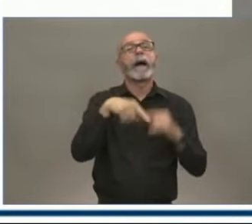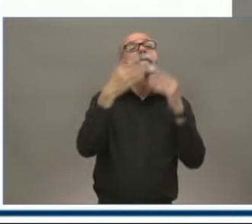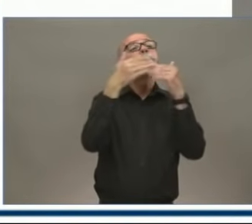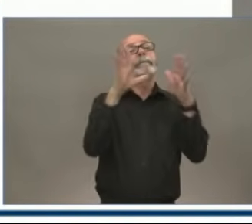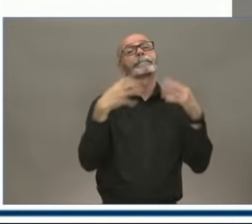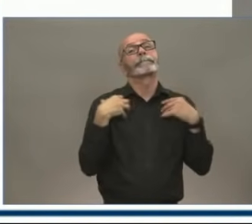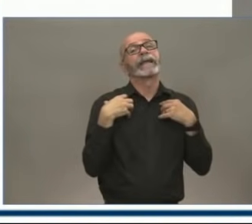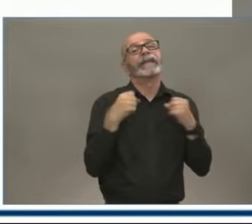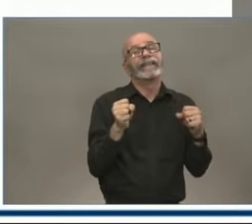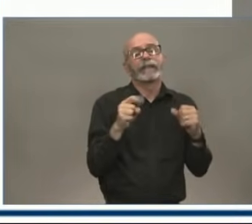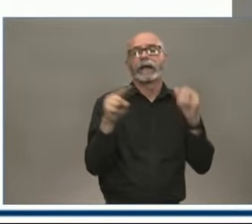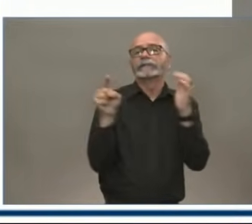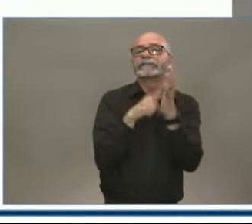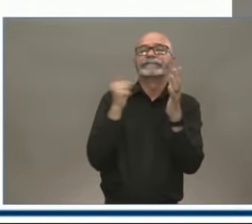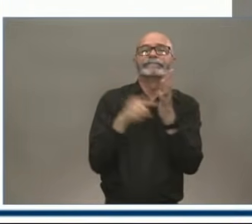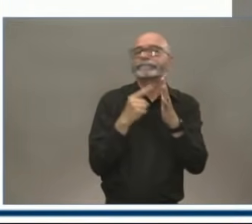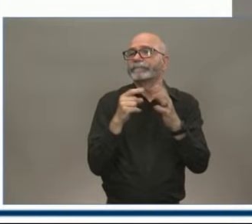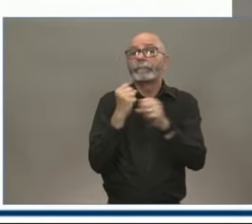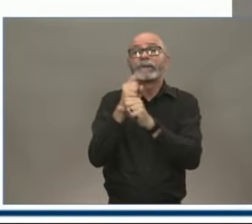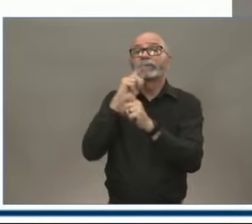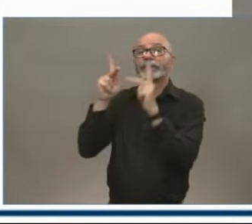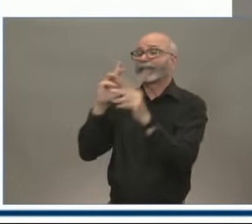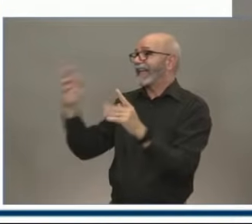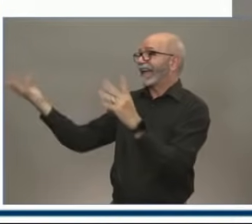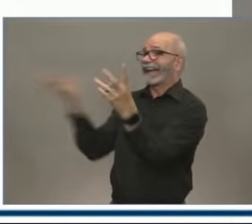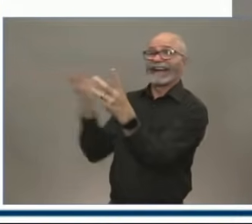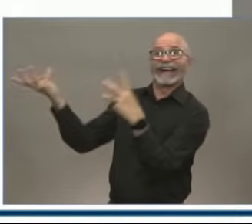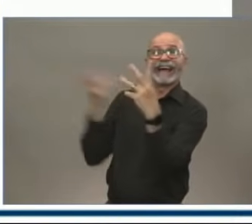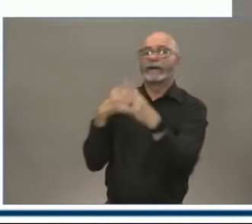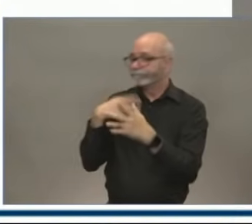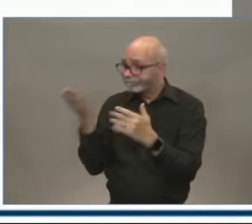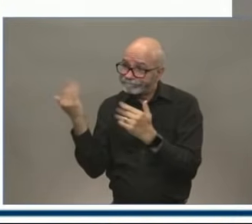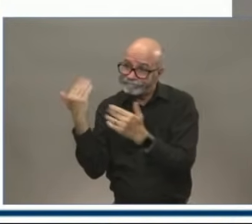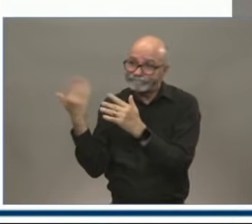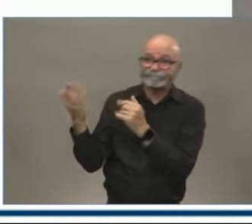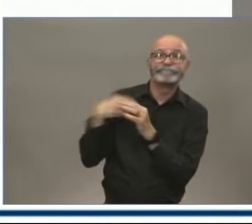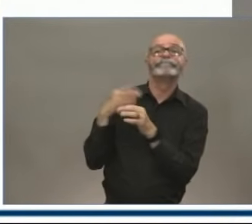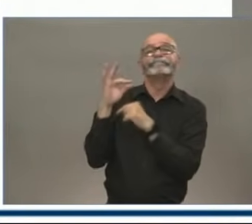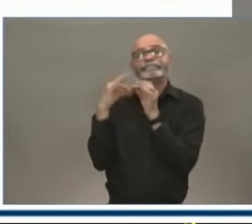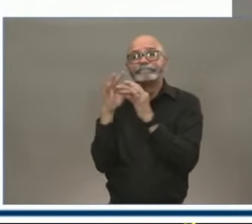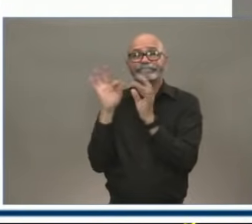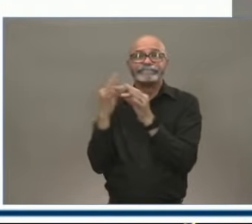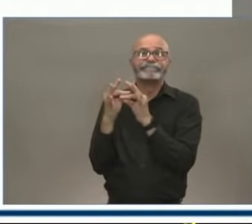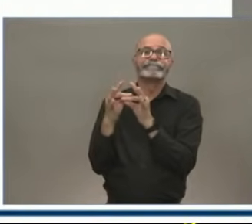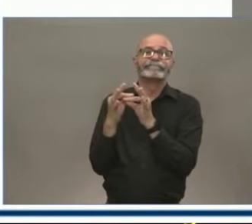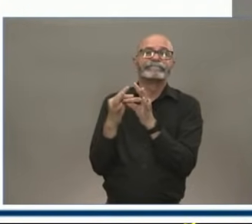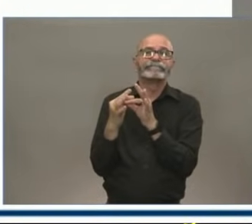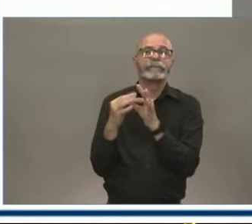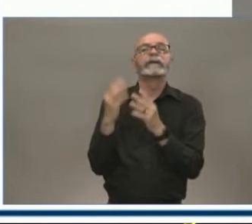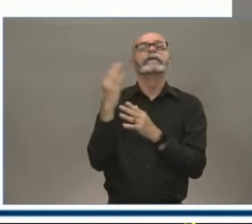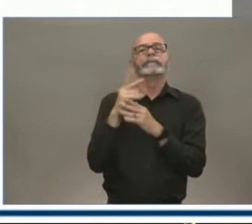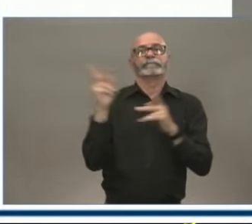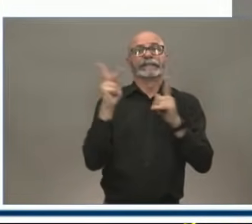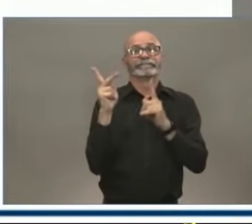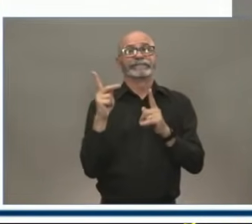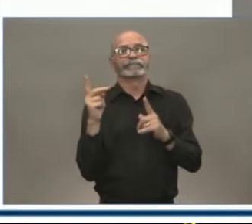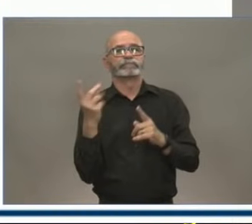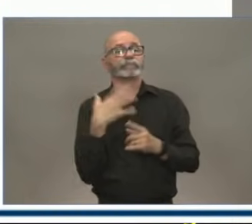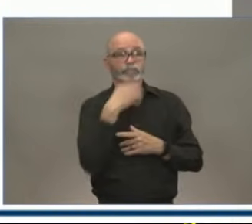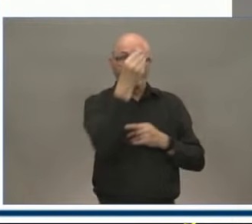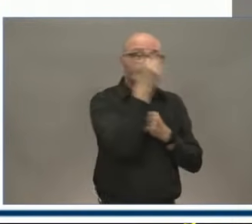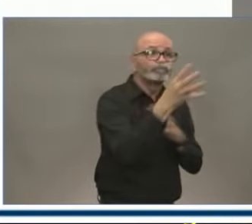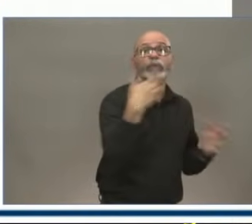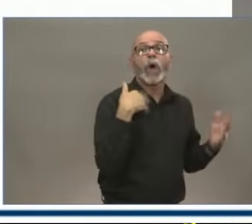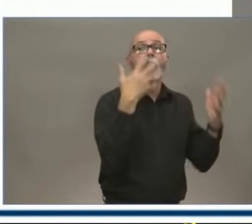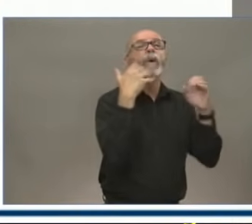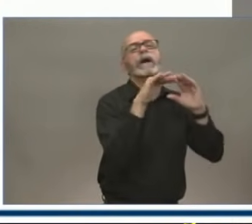with a test result. We also ask people to sign up to get a result by email. We need more